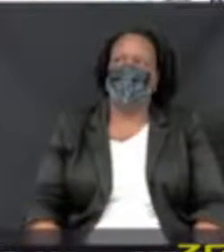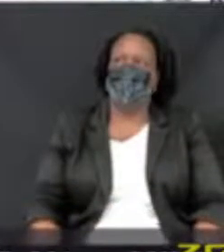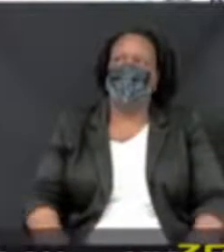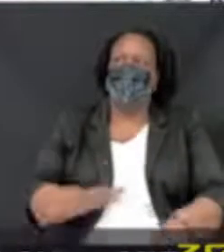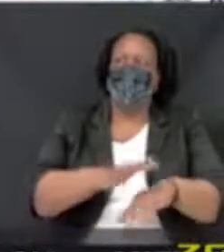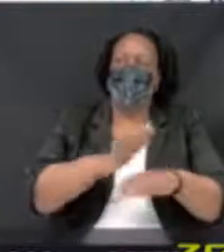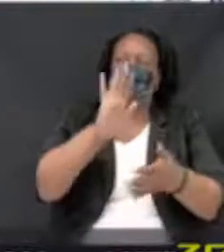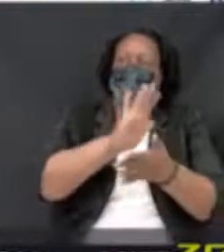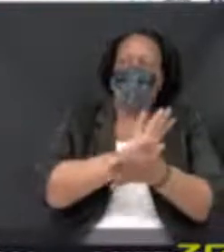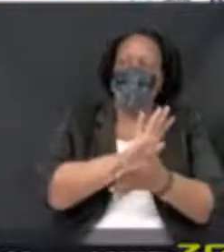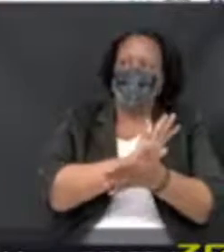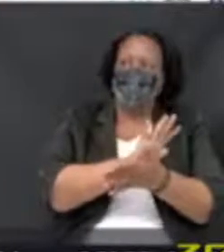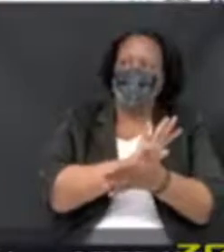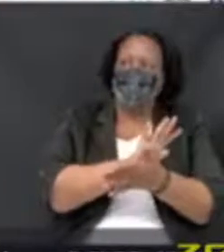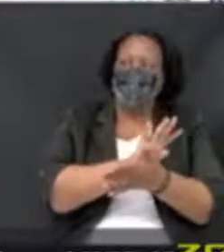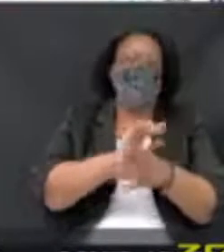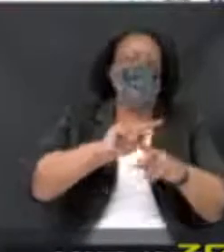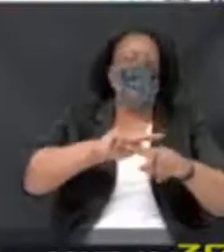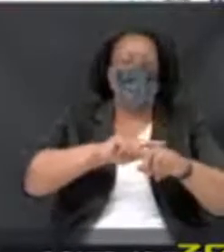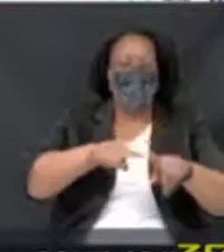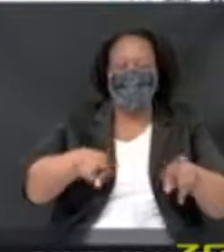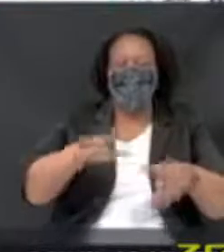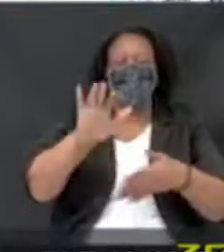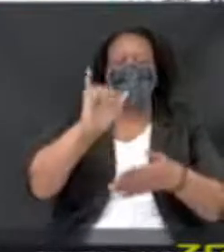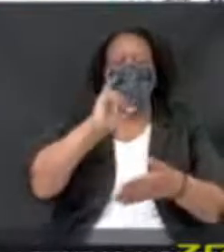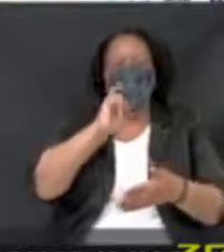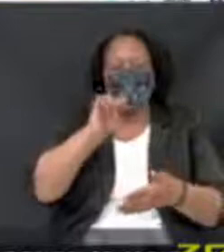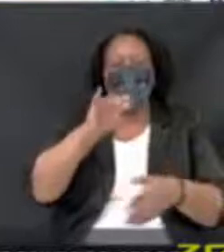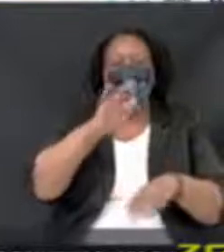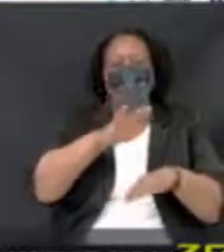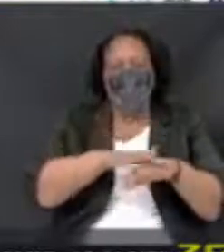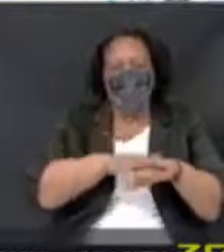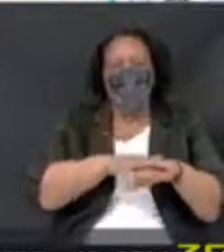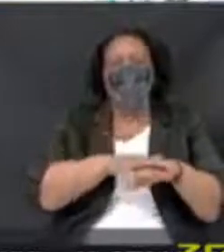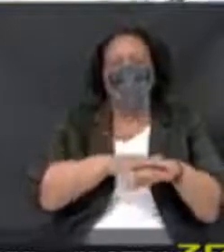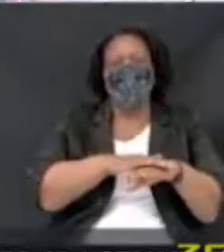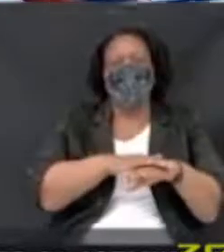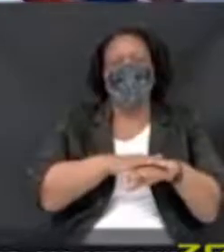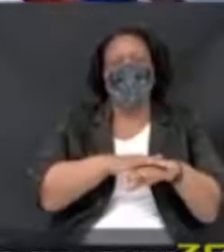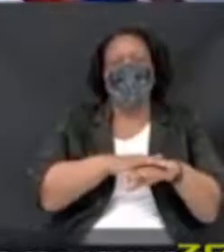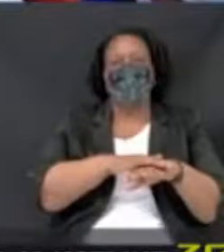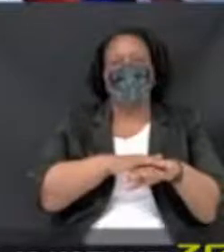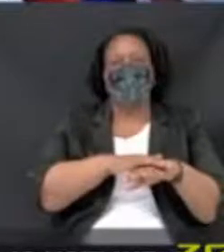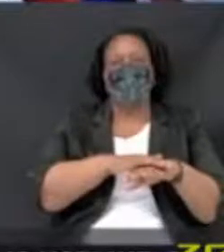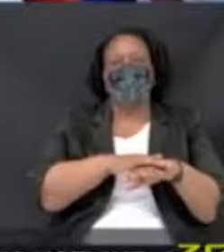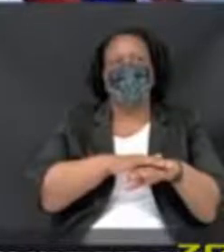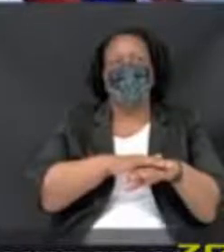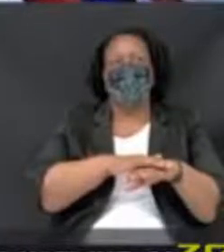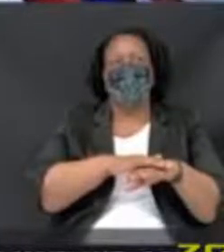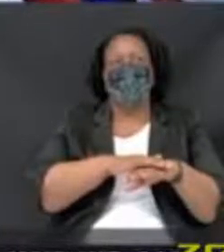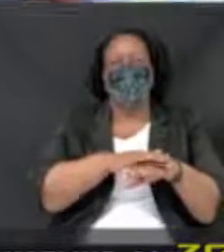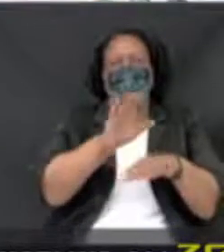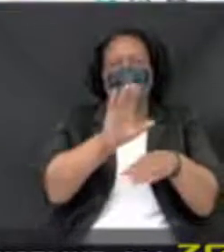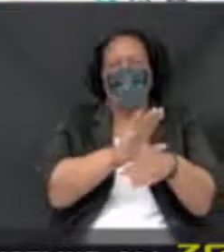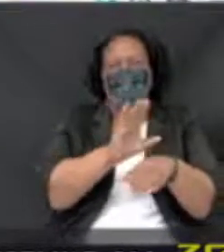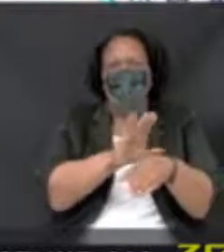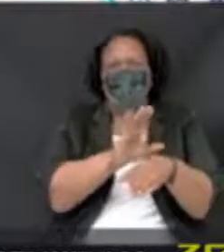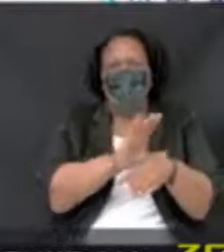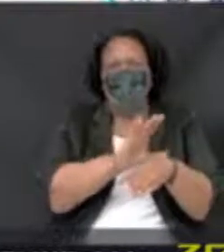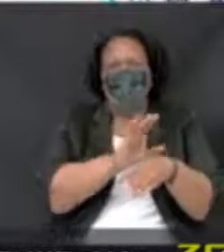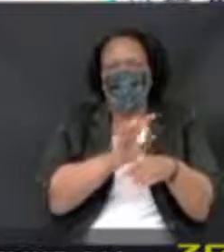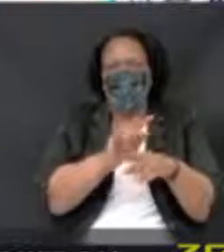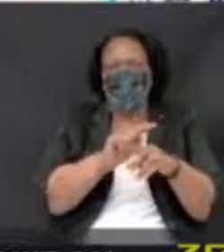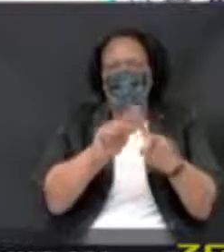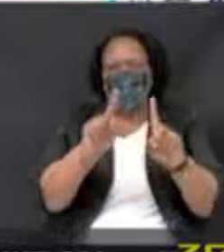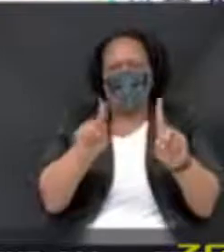certificates at the Ministry of Health. Could some indication be given of when the booster details will